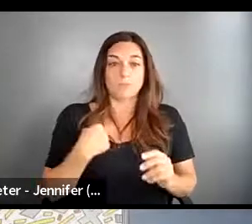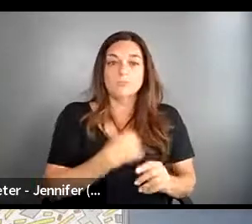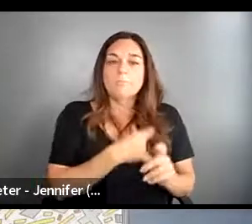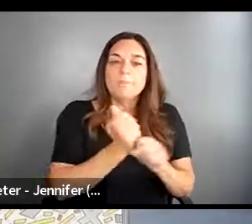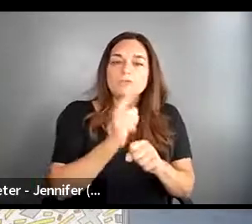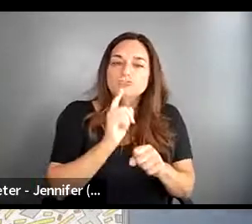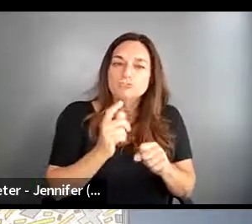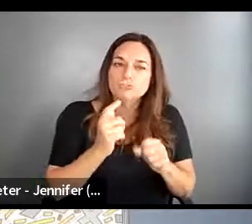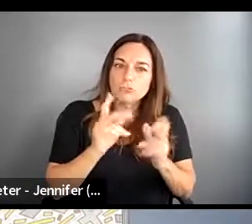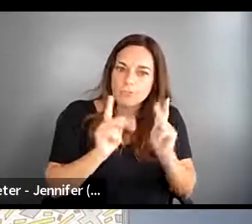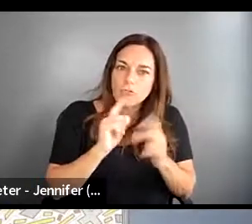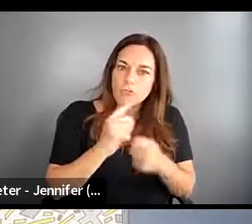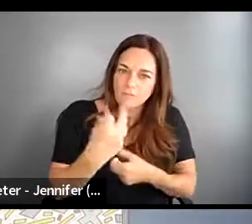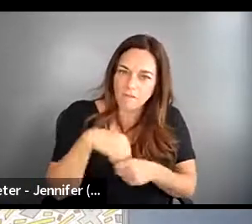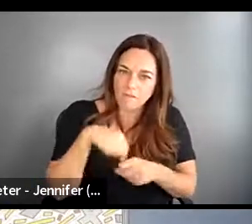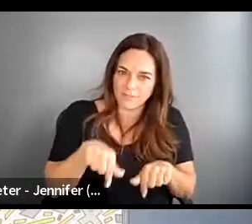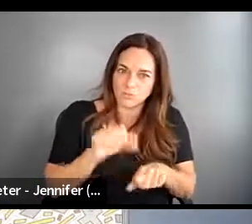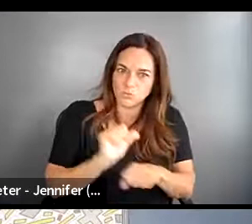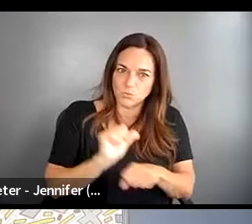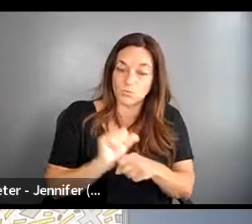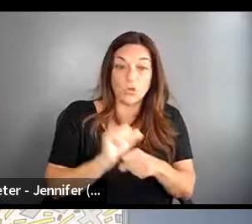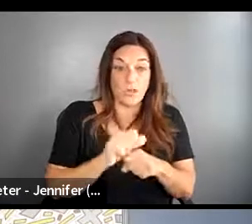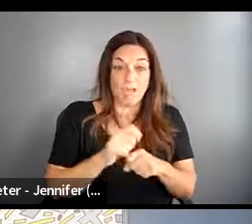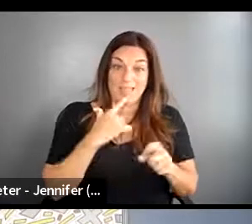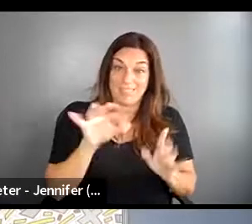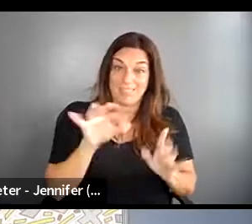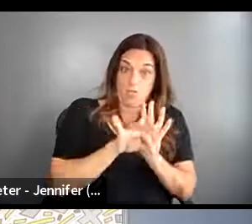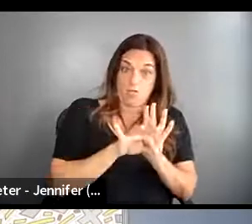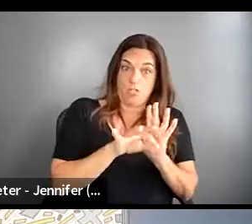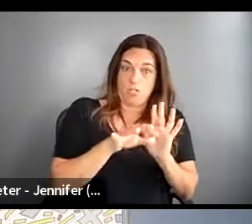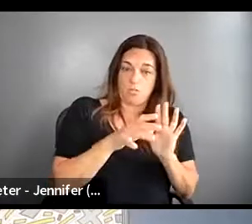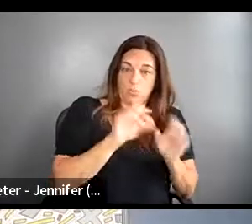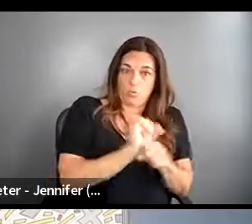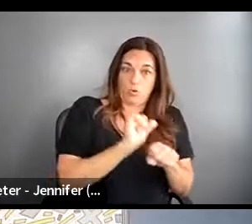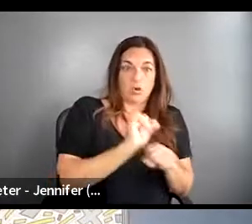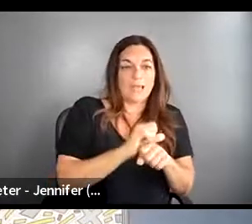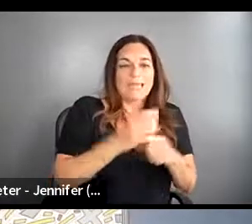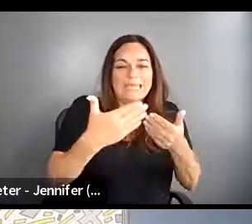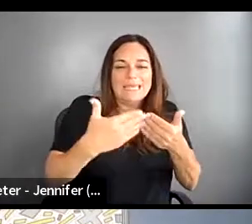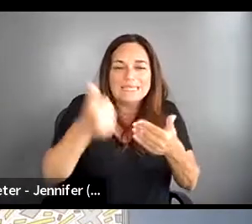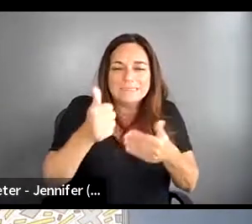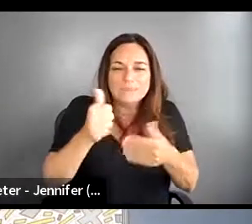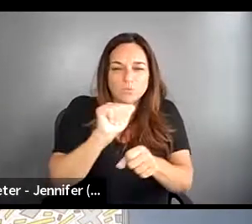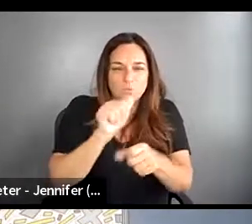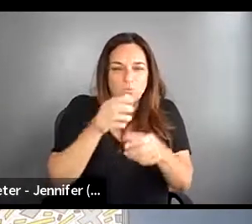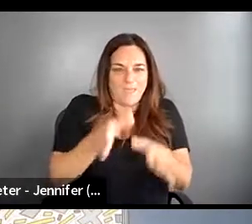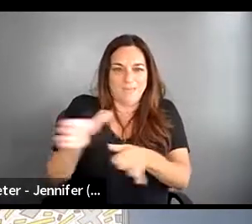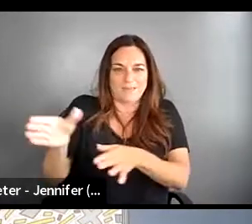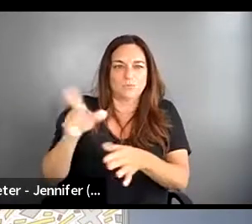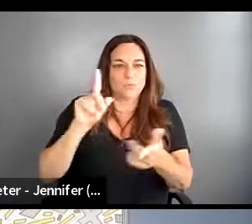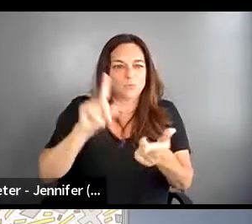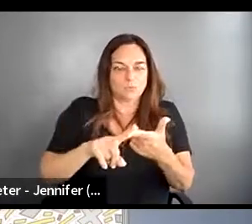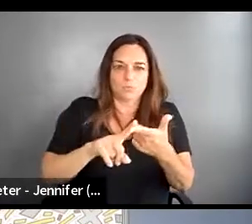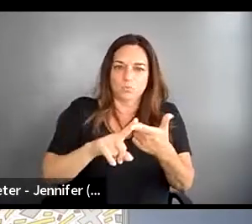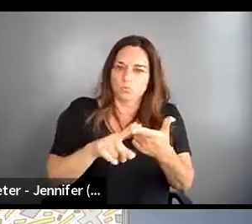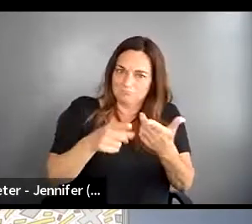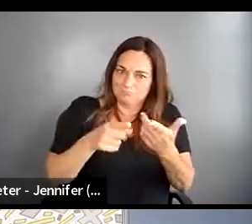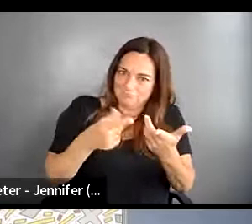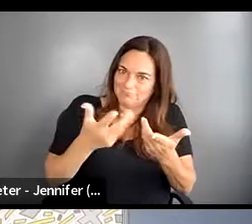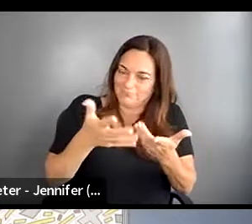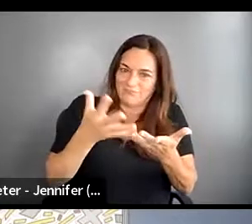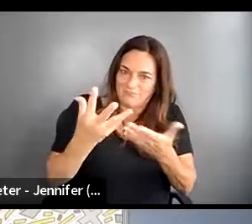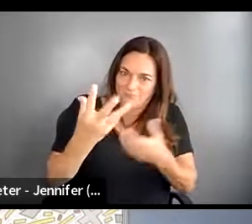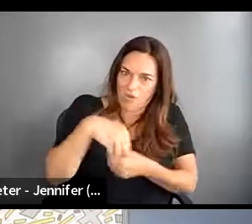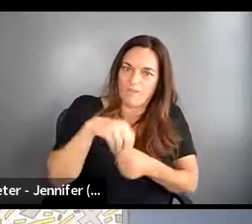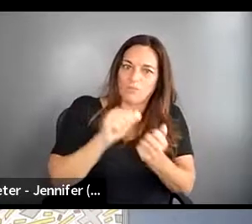can get involved in this work. And electoral work is one of the easiest ways to just get involved and say that you care in liberation for